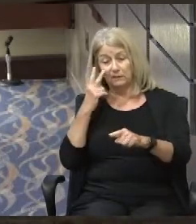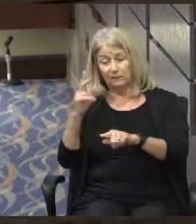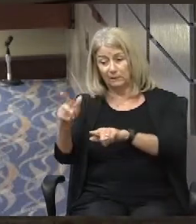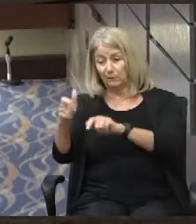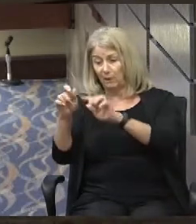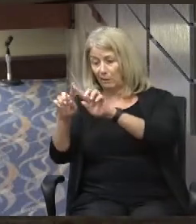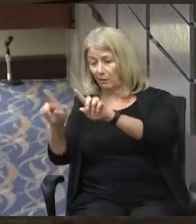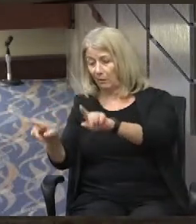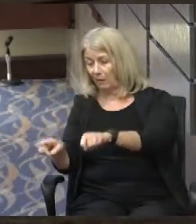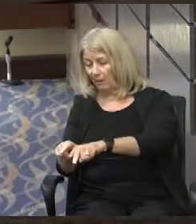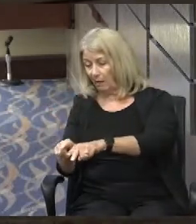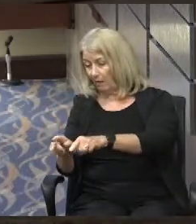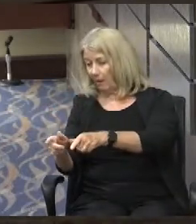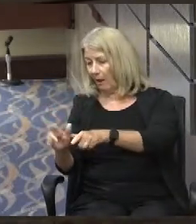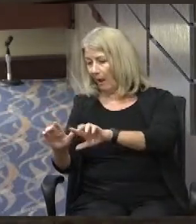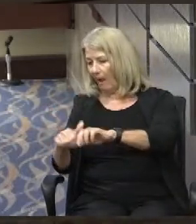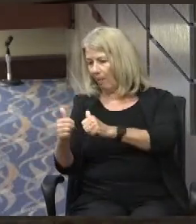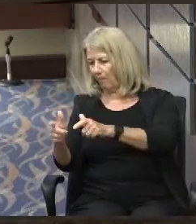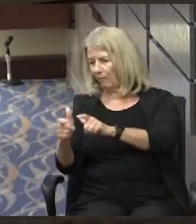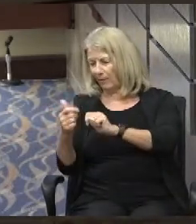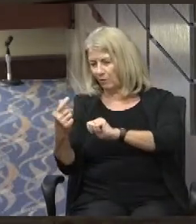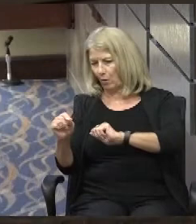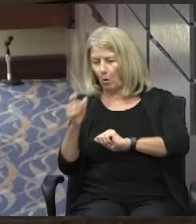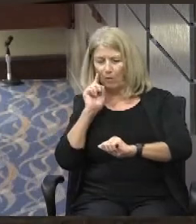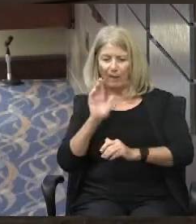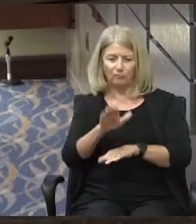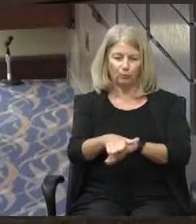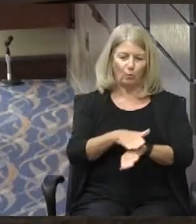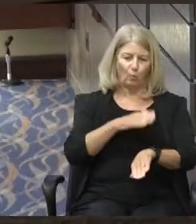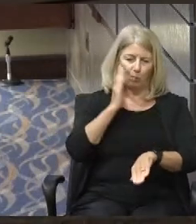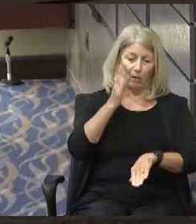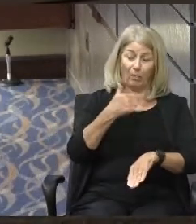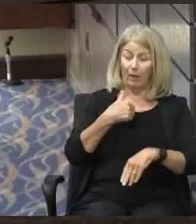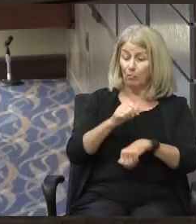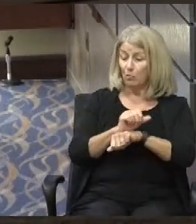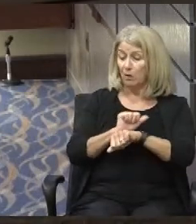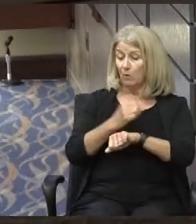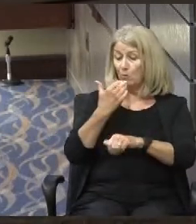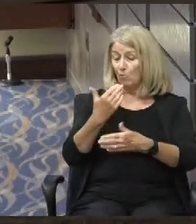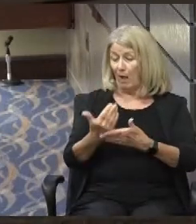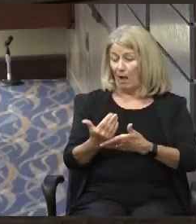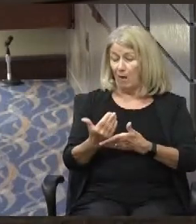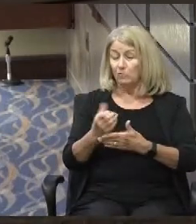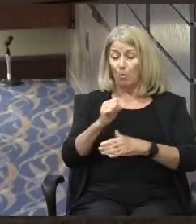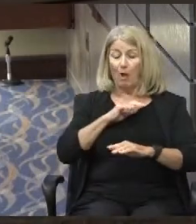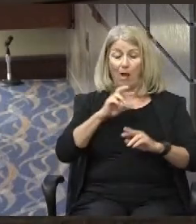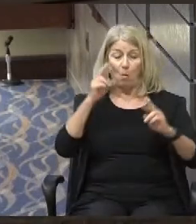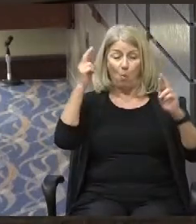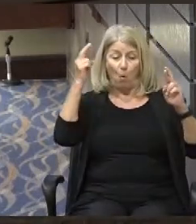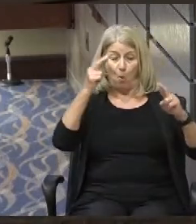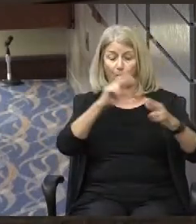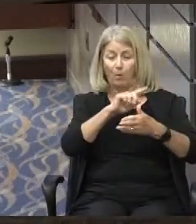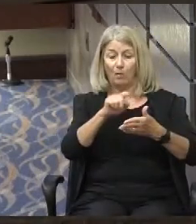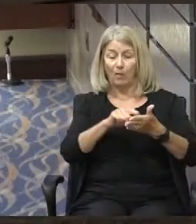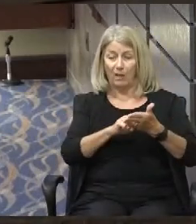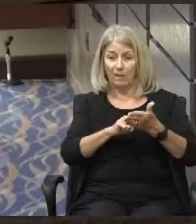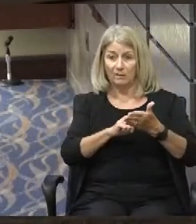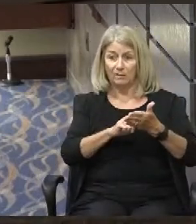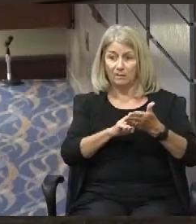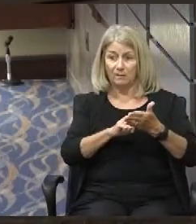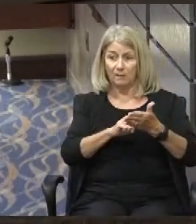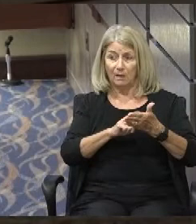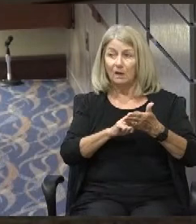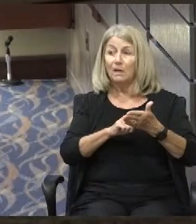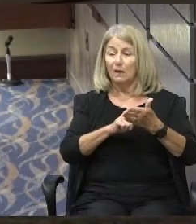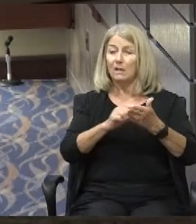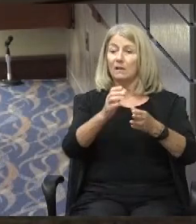18th, 17th Street, and I think those were working well. So I'm hopeful that this gets kind of rolled out, because a lot